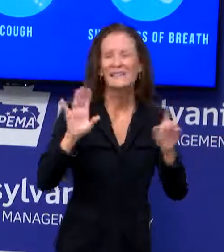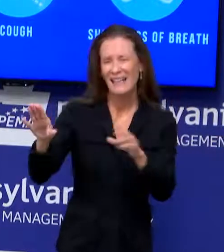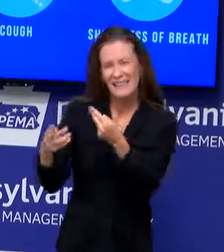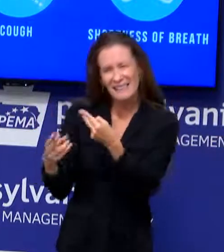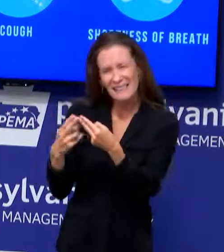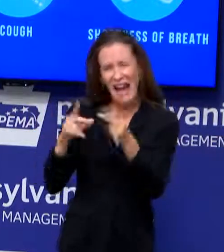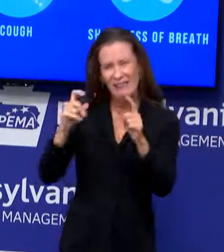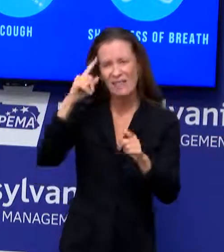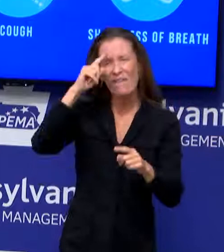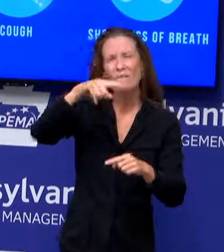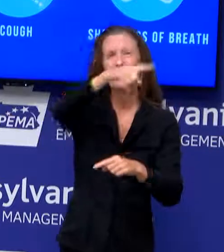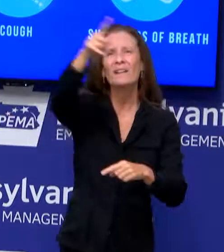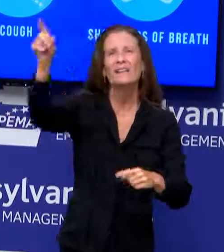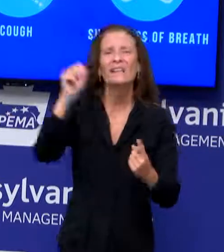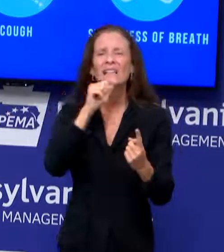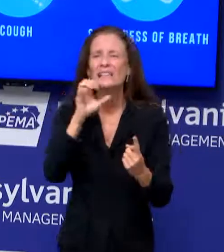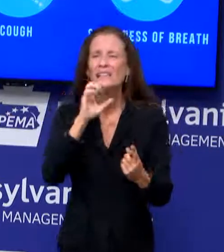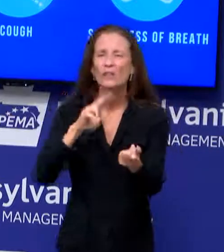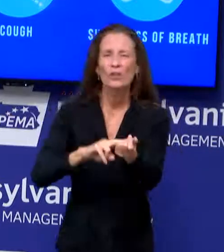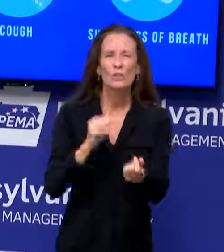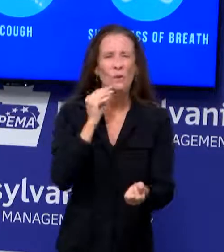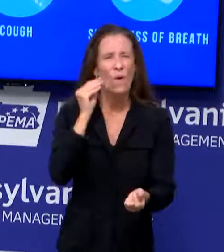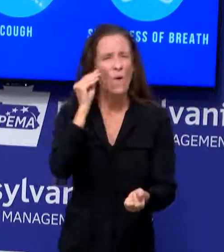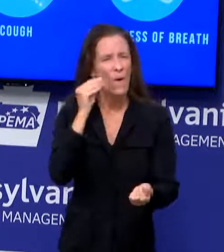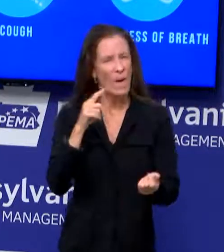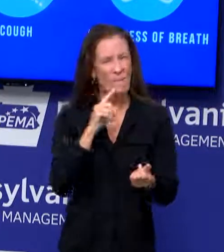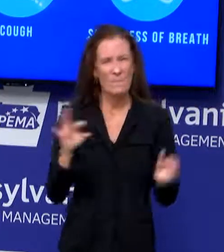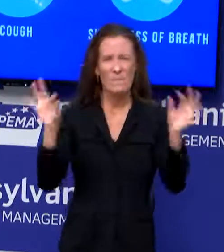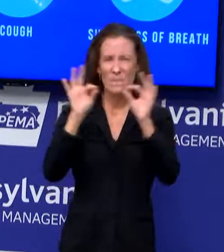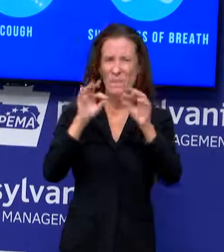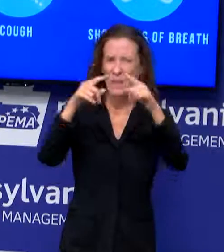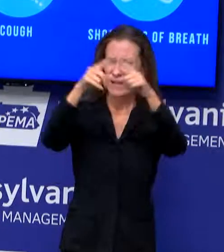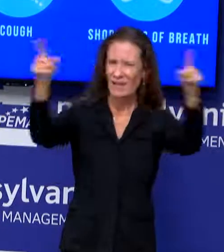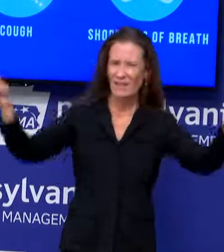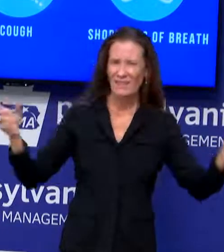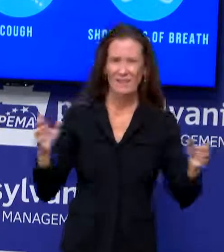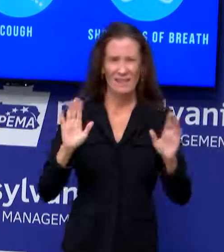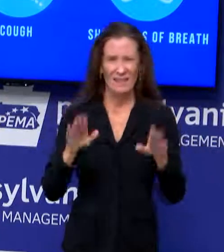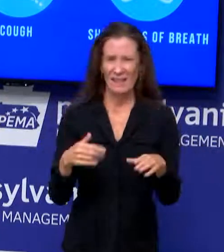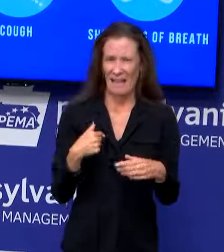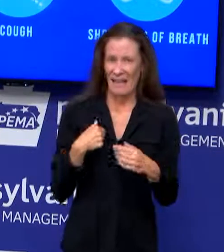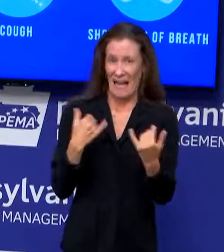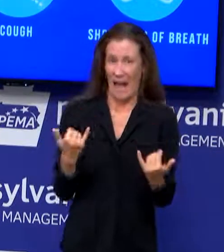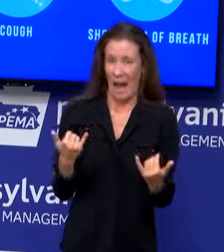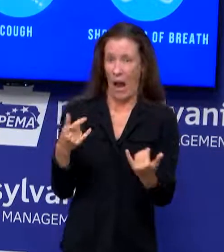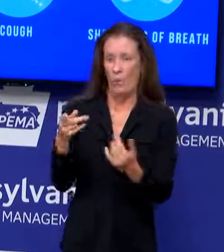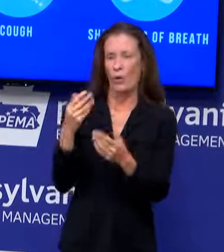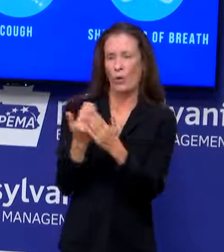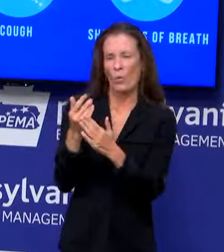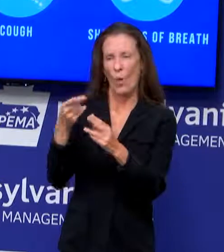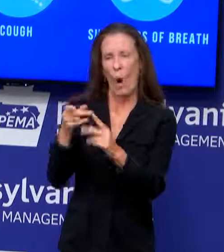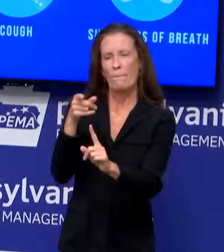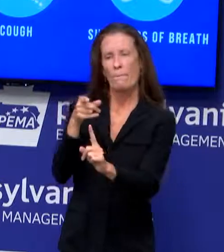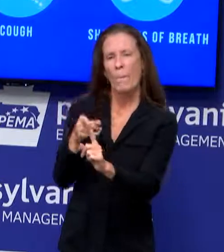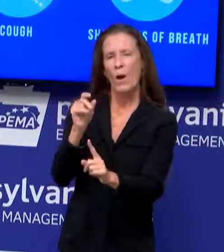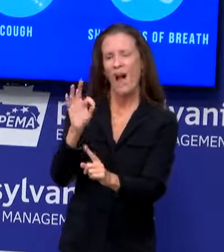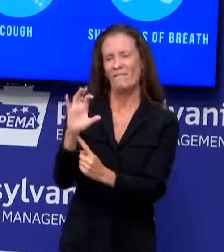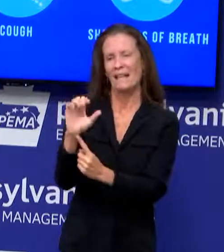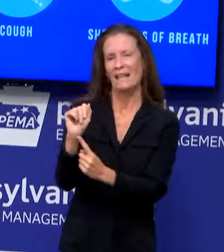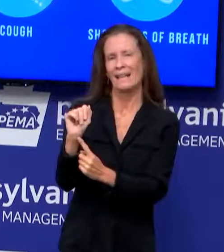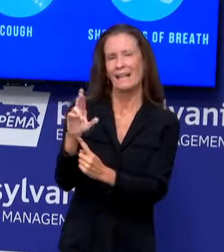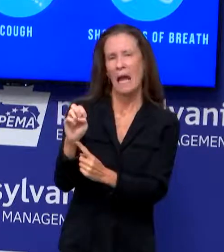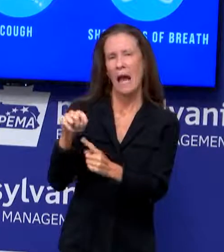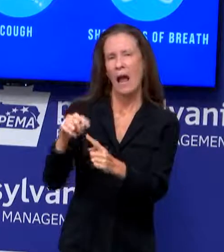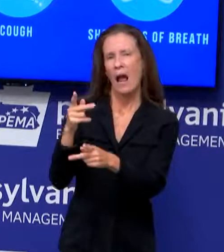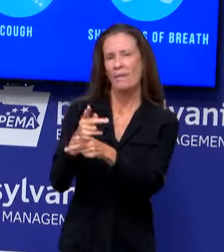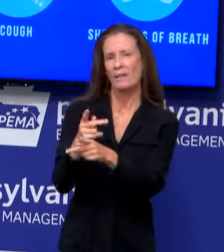using the new point-of-care antigen tests that they're going to be sending to nursing homes. So we're going to be working to incorporate that into our systems. They're